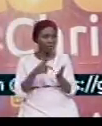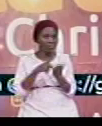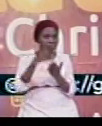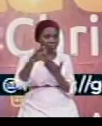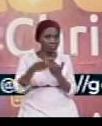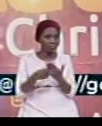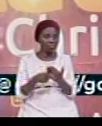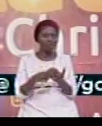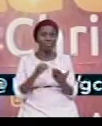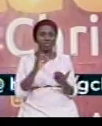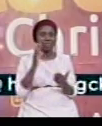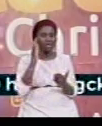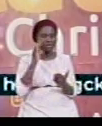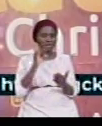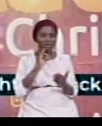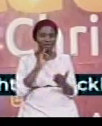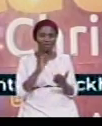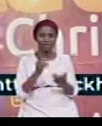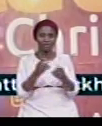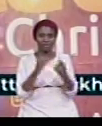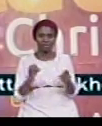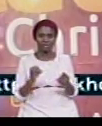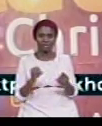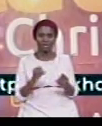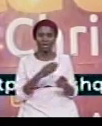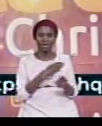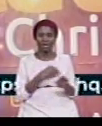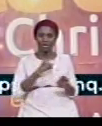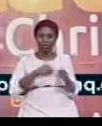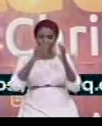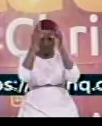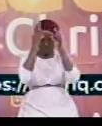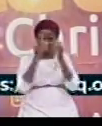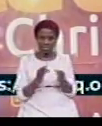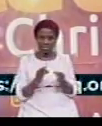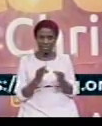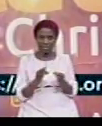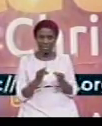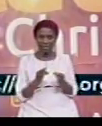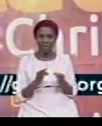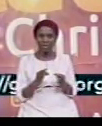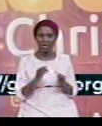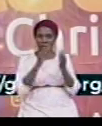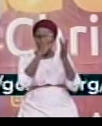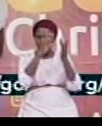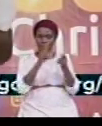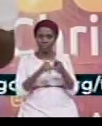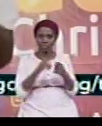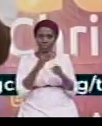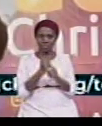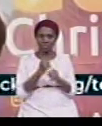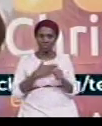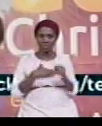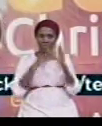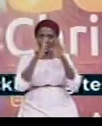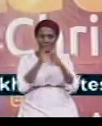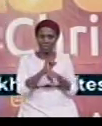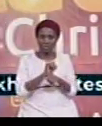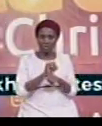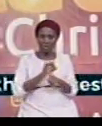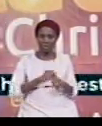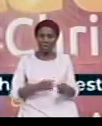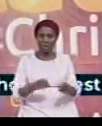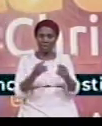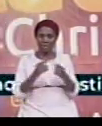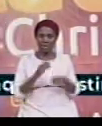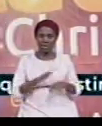come, and then as the GS is coming, hoping to receive my miracle. I came on the first